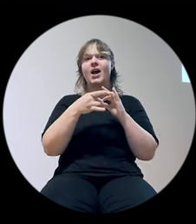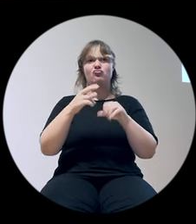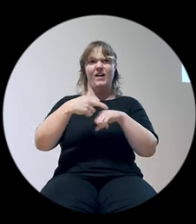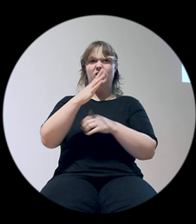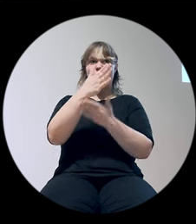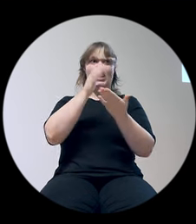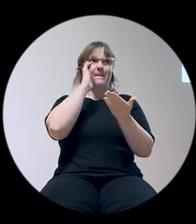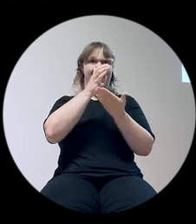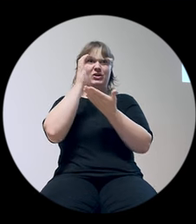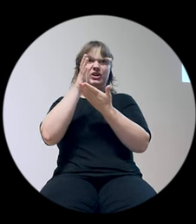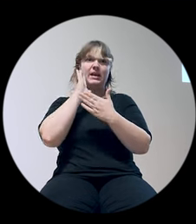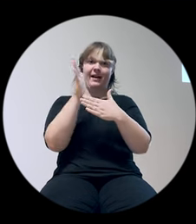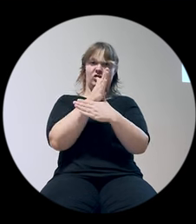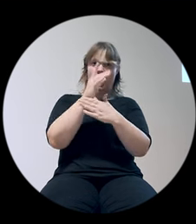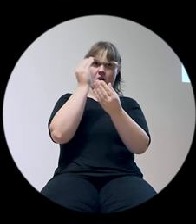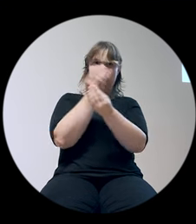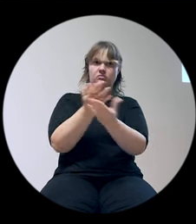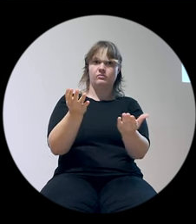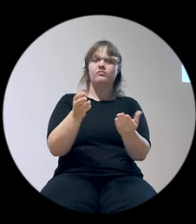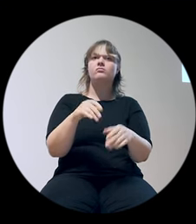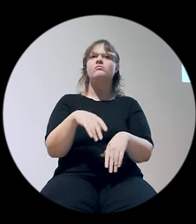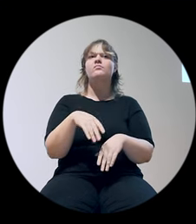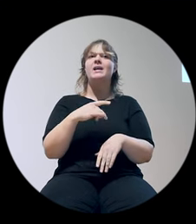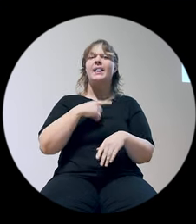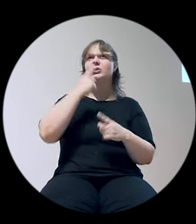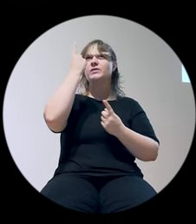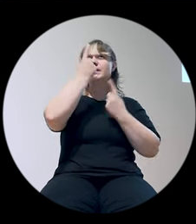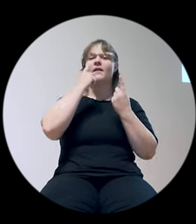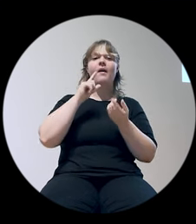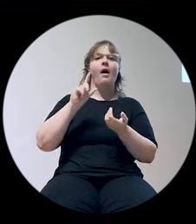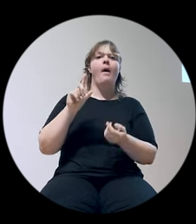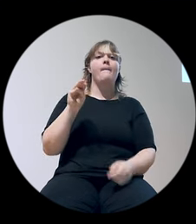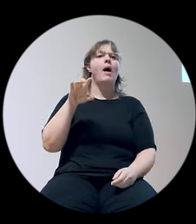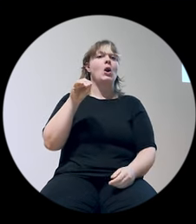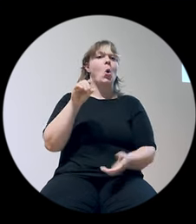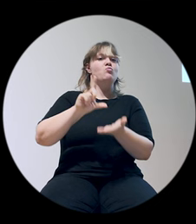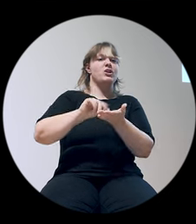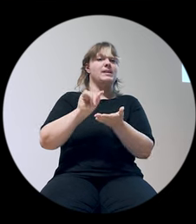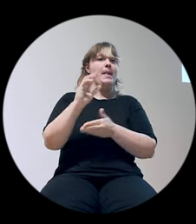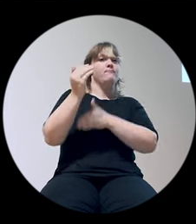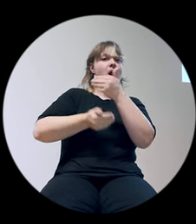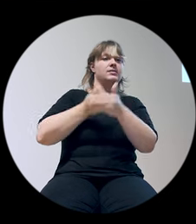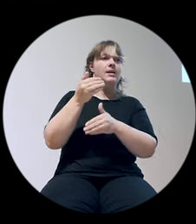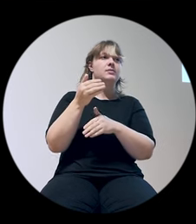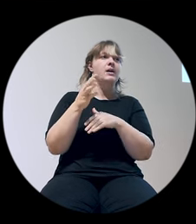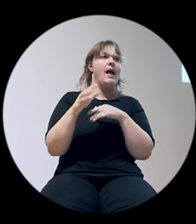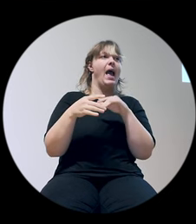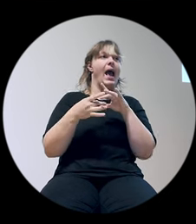shared with you. I like to think of these monoprints in process as a